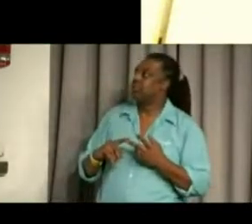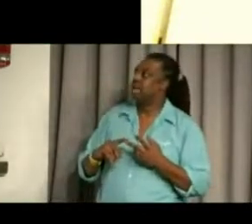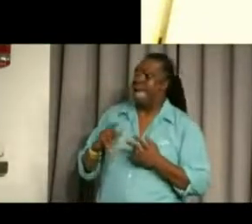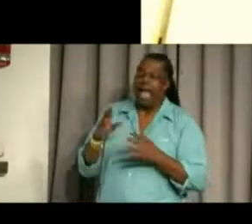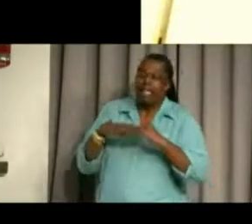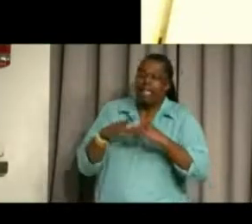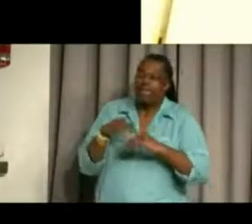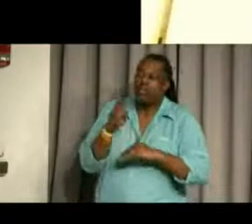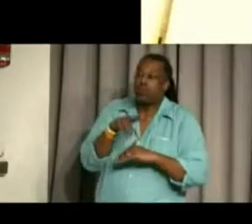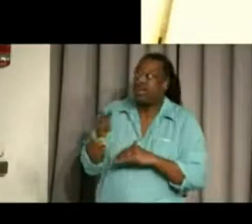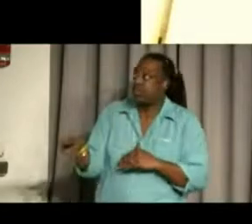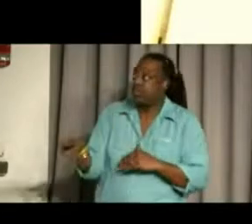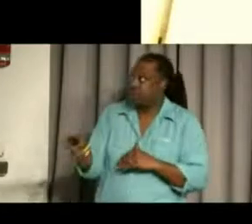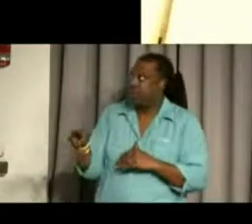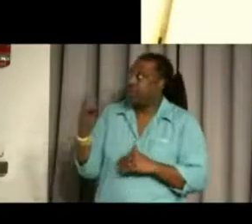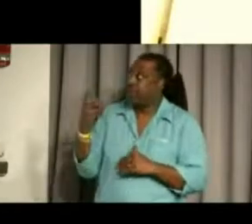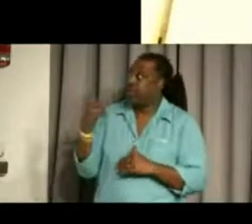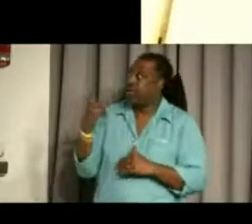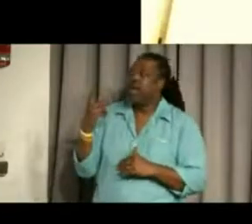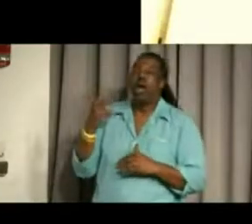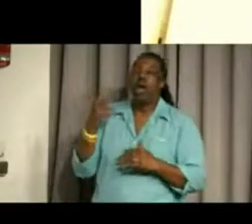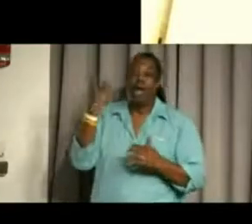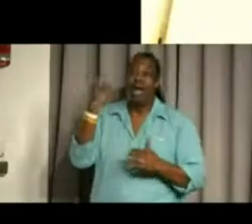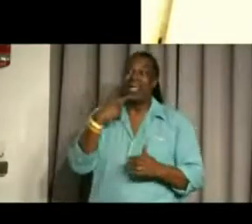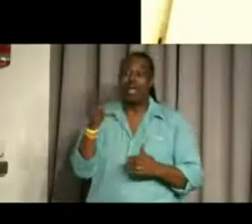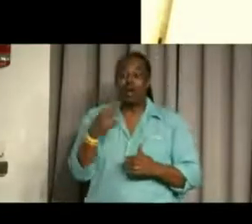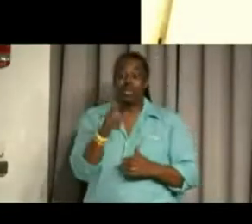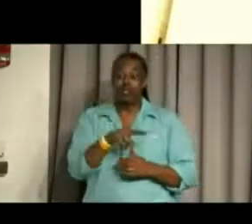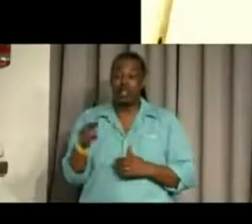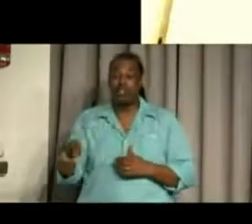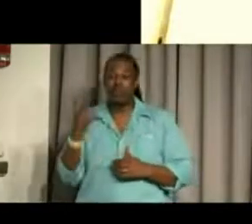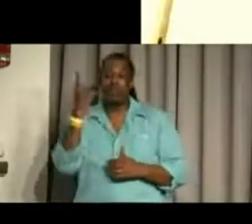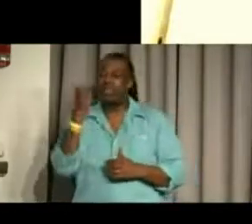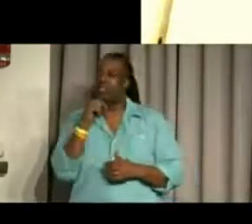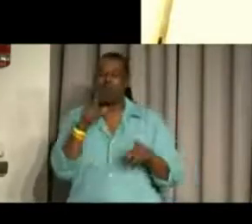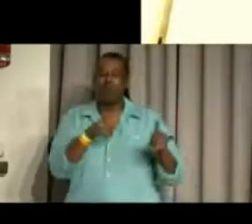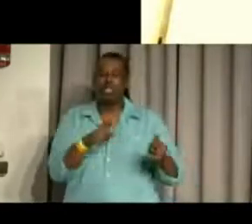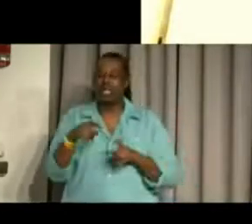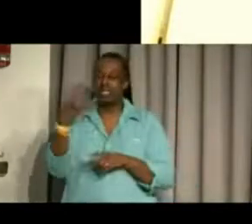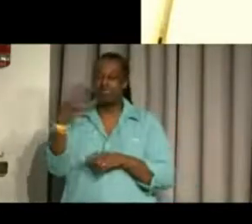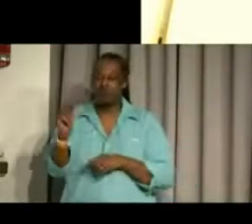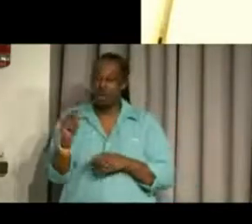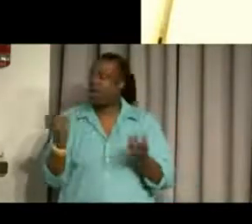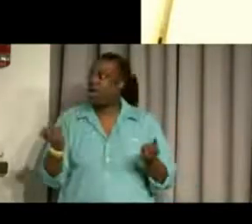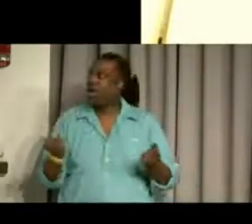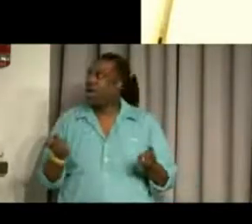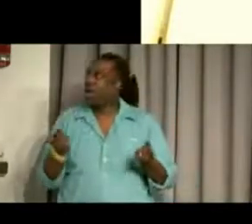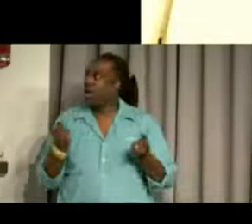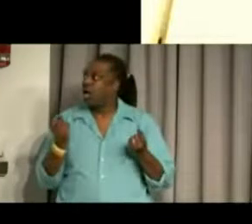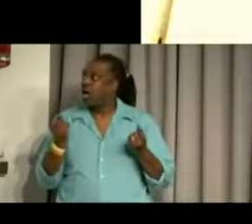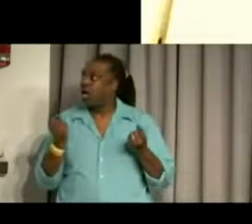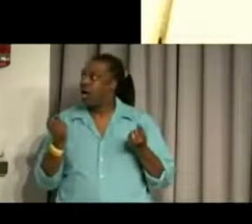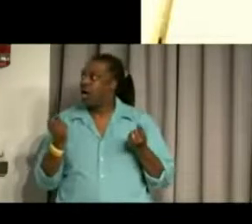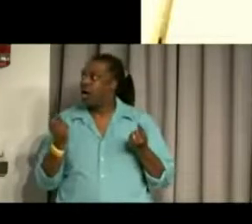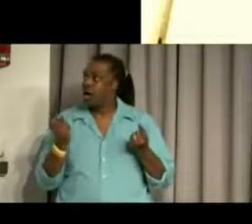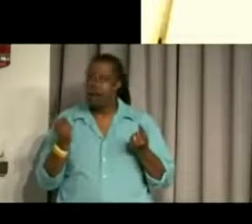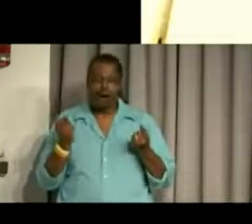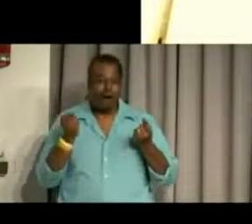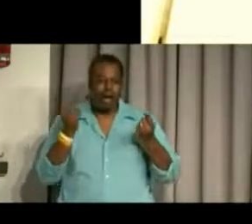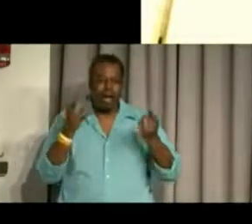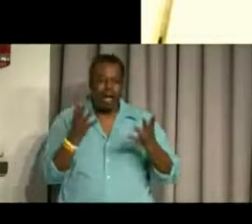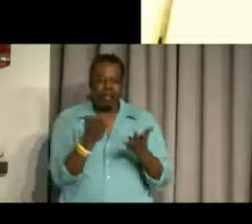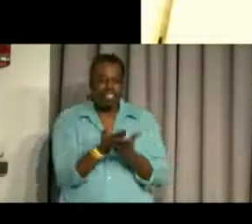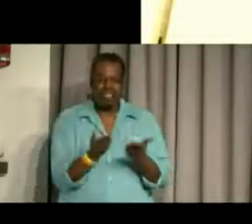at least 22 was because they weren't testing for it. Like a lot of these things, you have to test for it for you to find it.